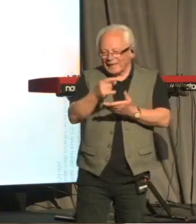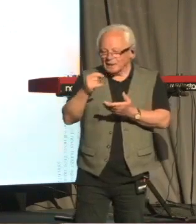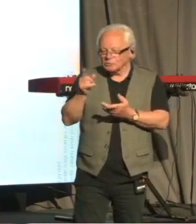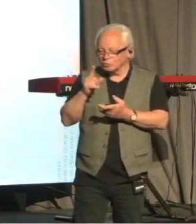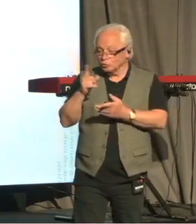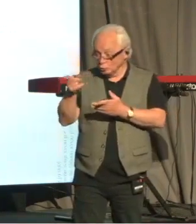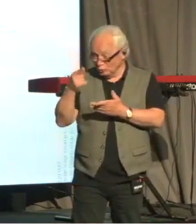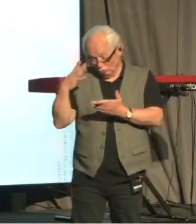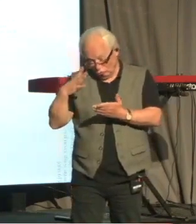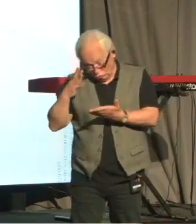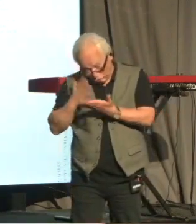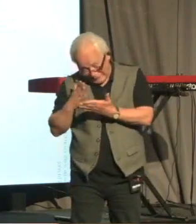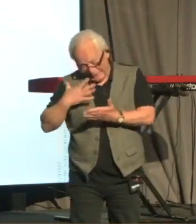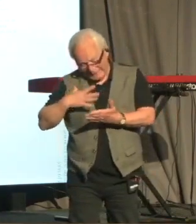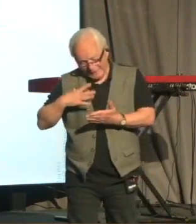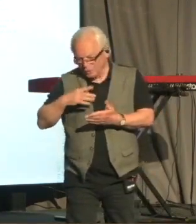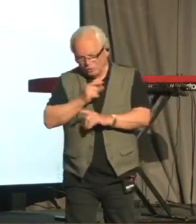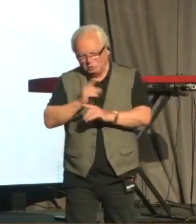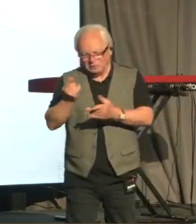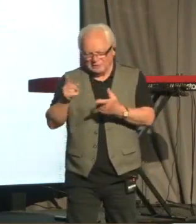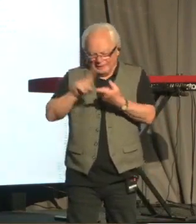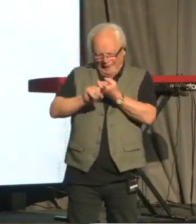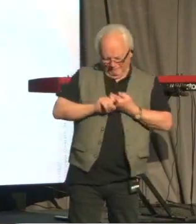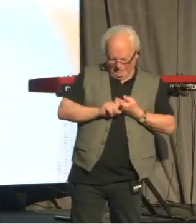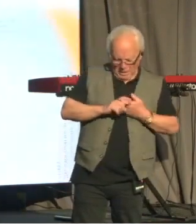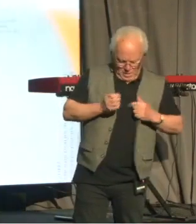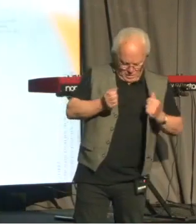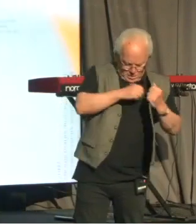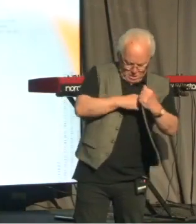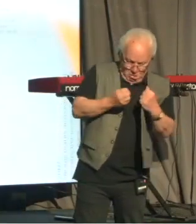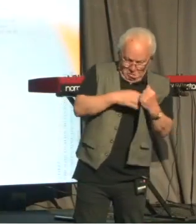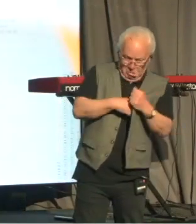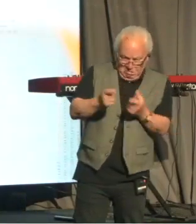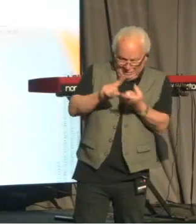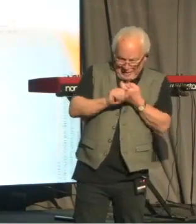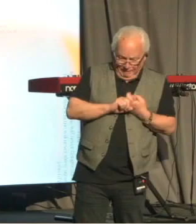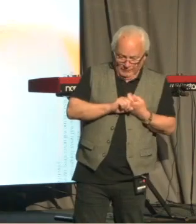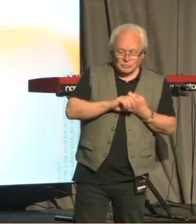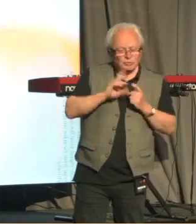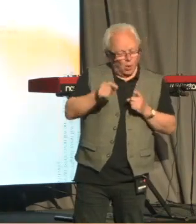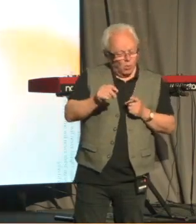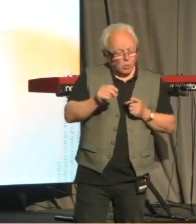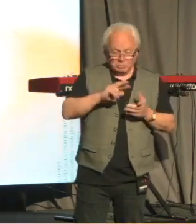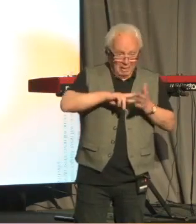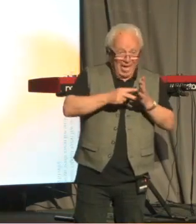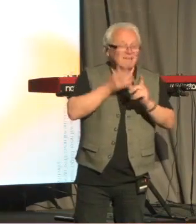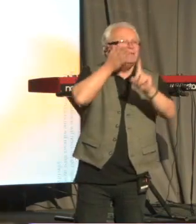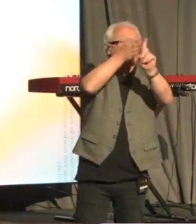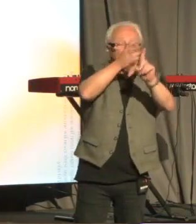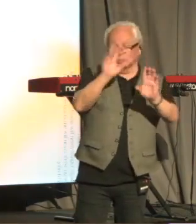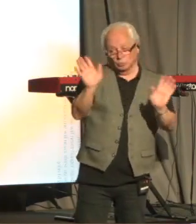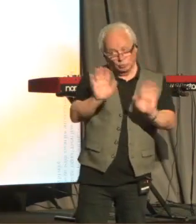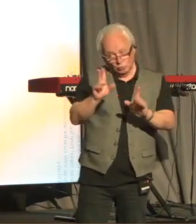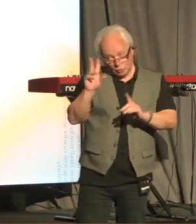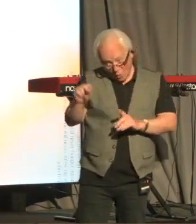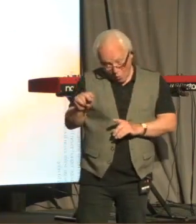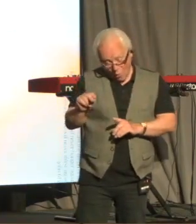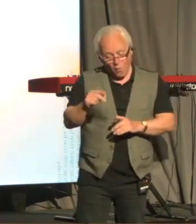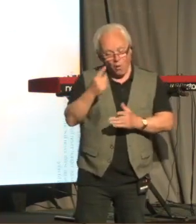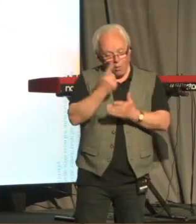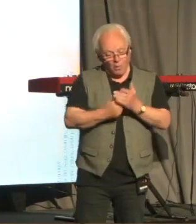He says, don't stock it up. Don't try and plan ahead. Take what you need. And then